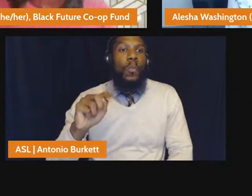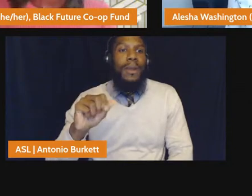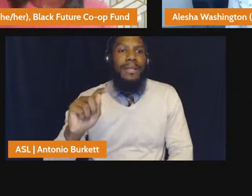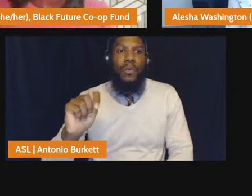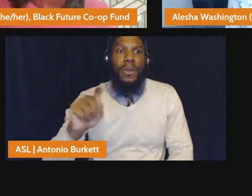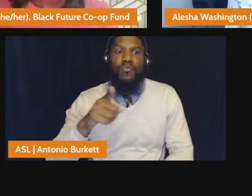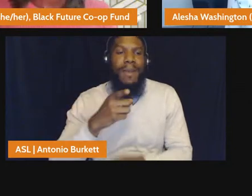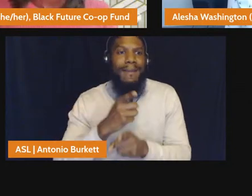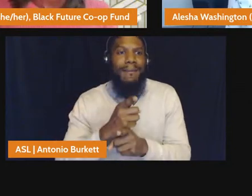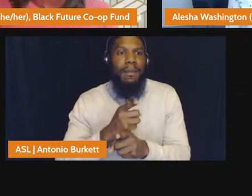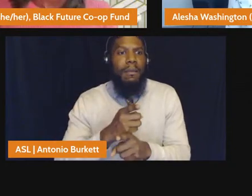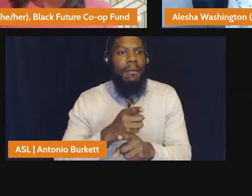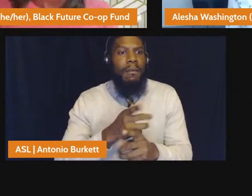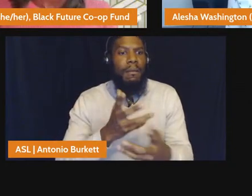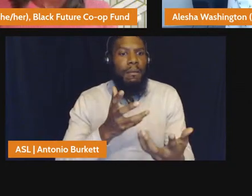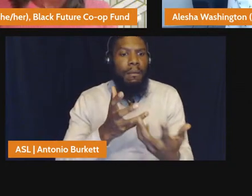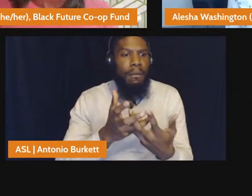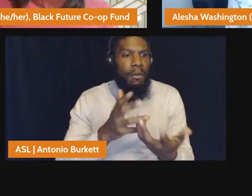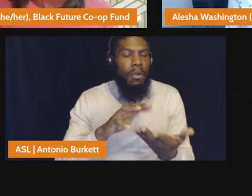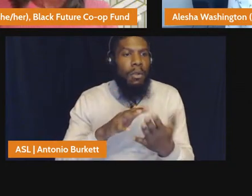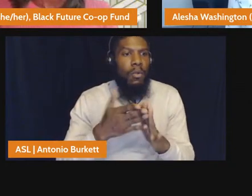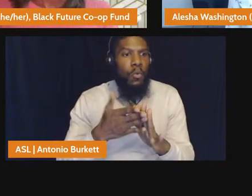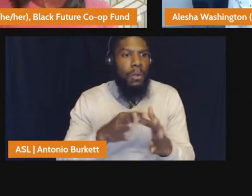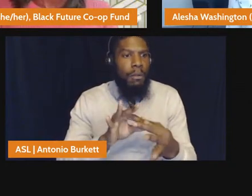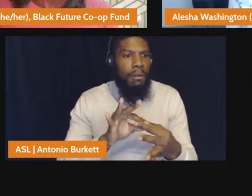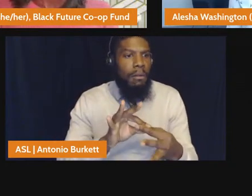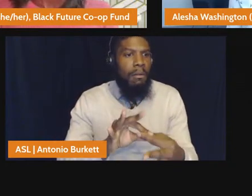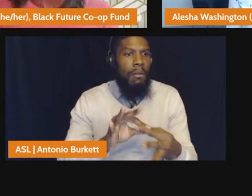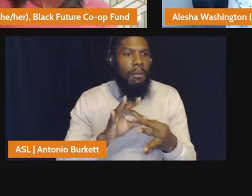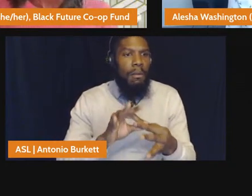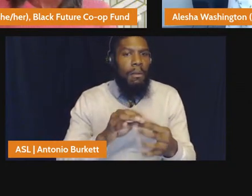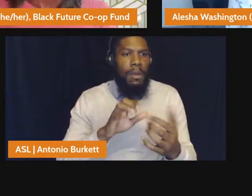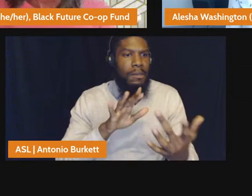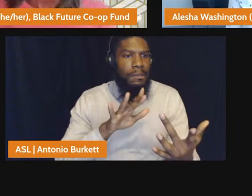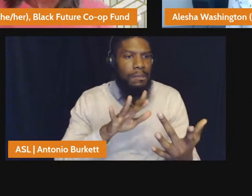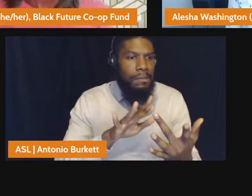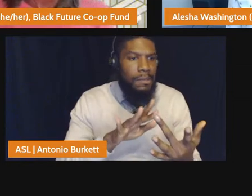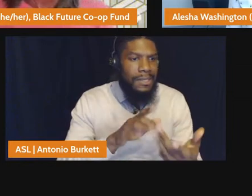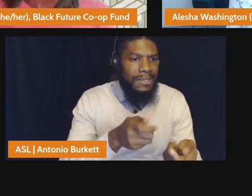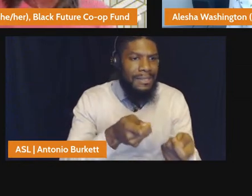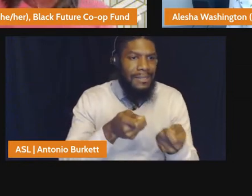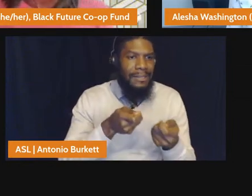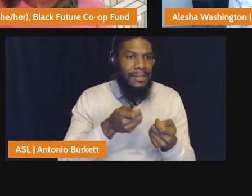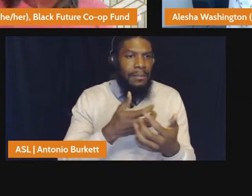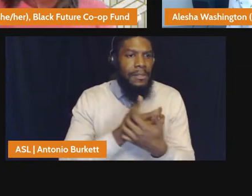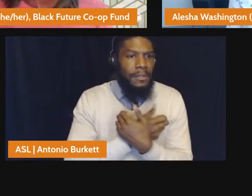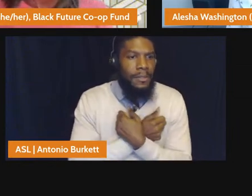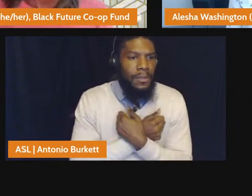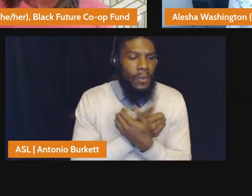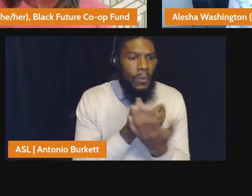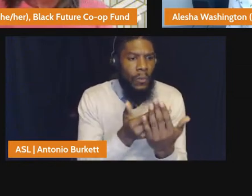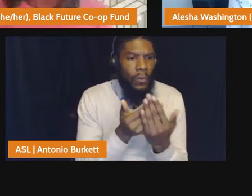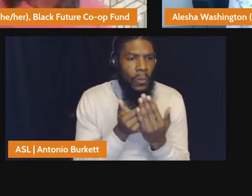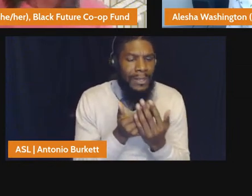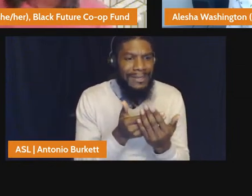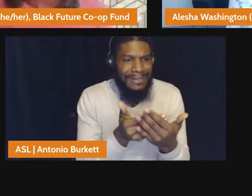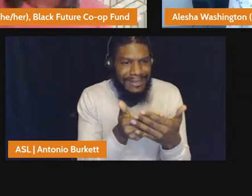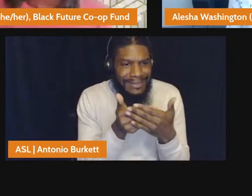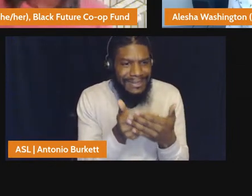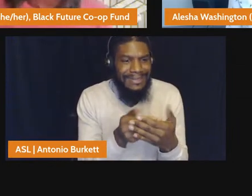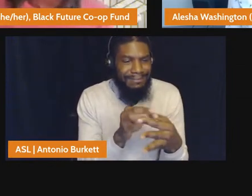and reaching out and pulling them closer to you makes a huge difference in how healthy you feel when you're going